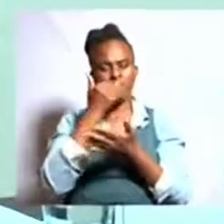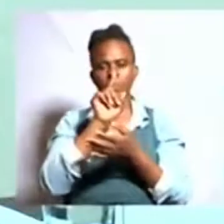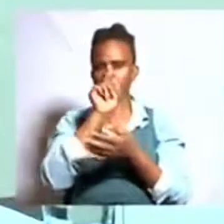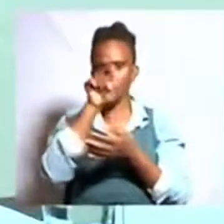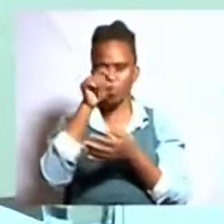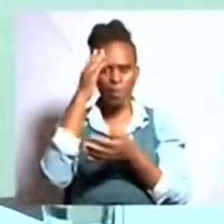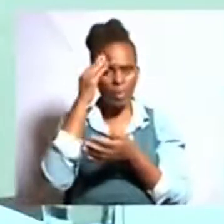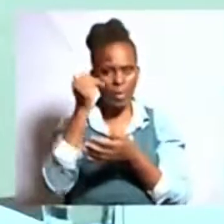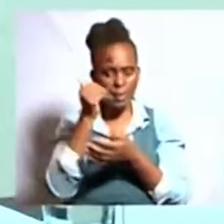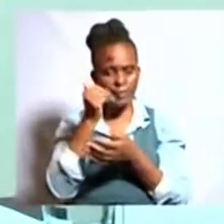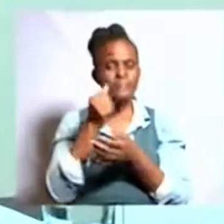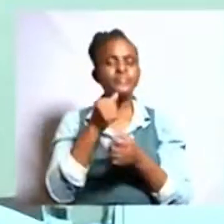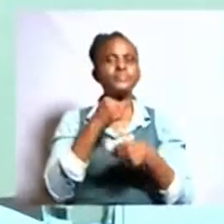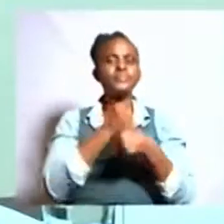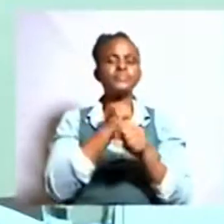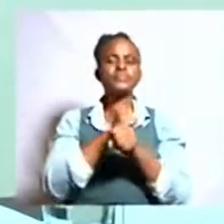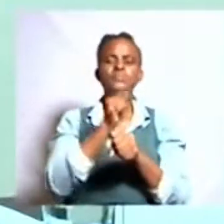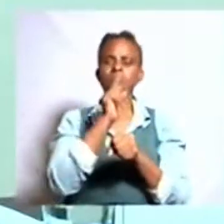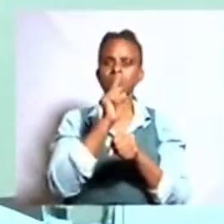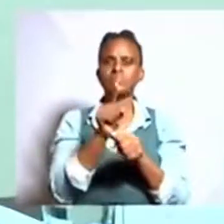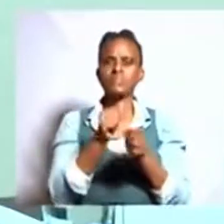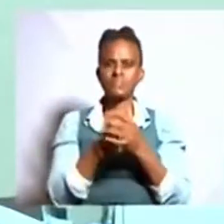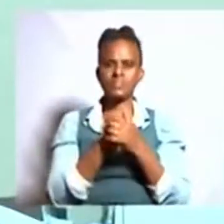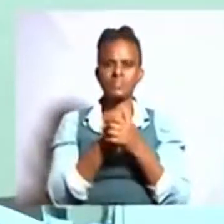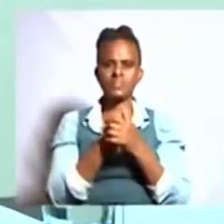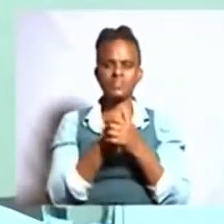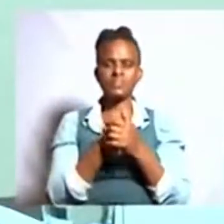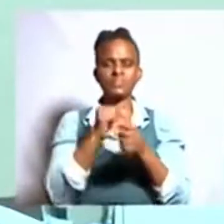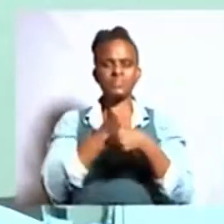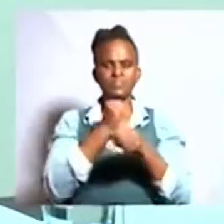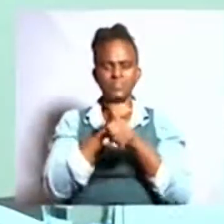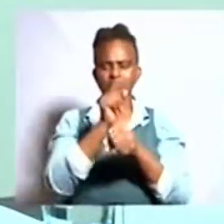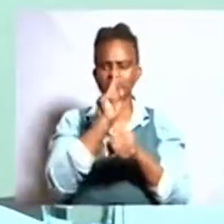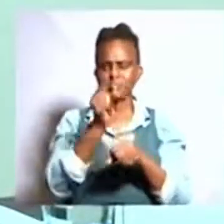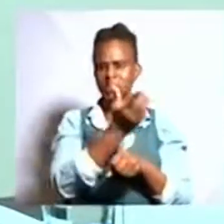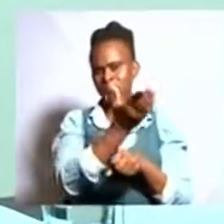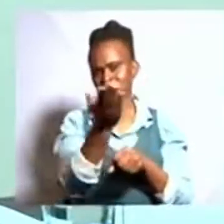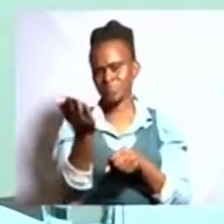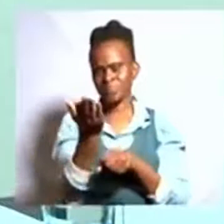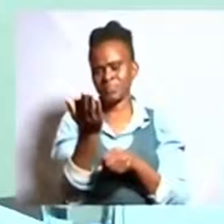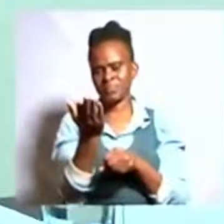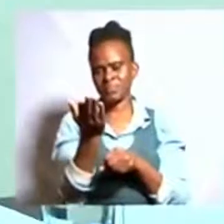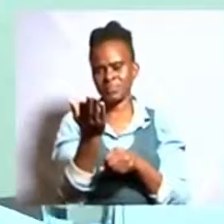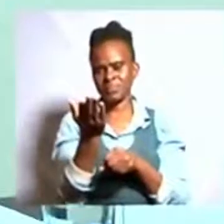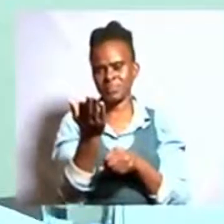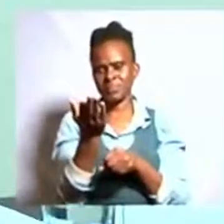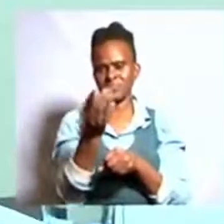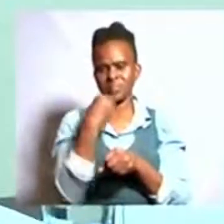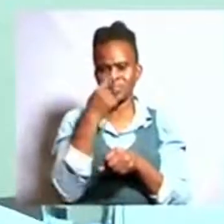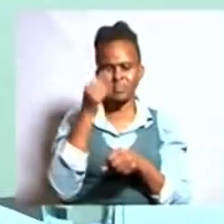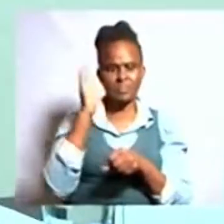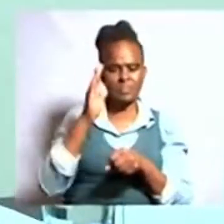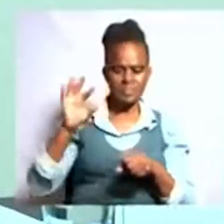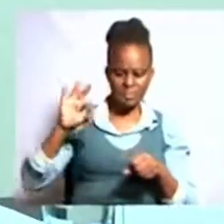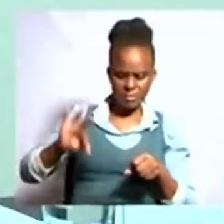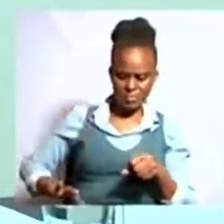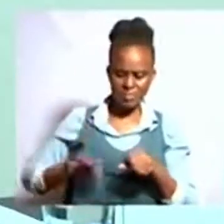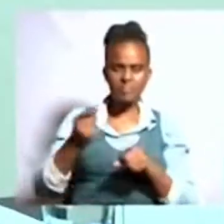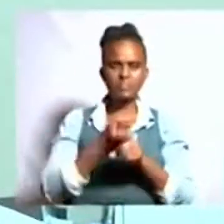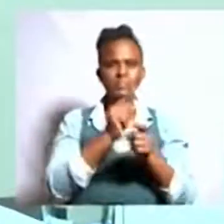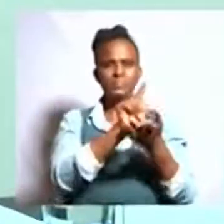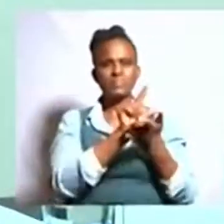order to ensure those who are going to benefit from these